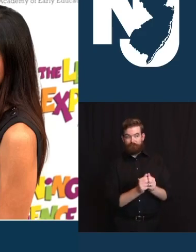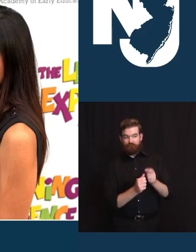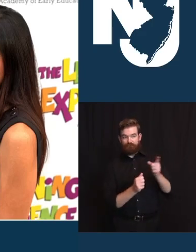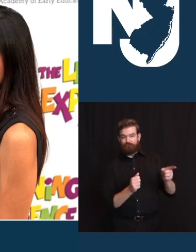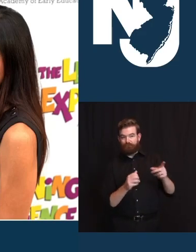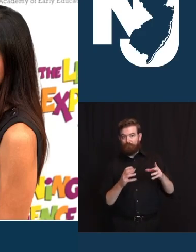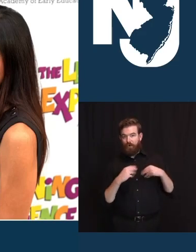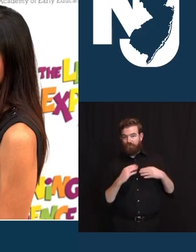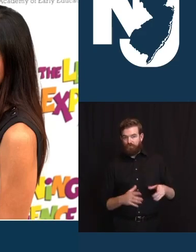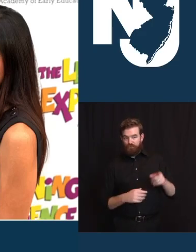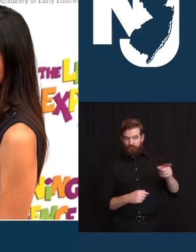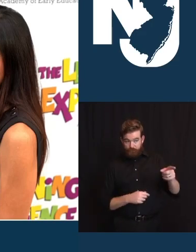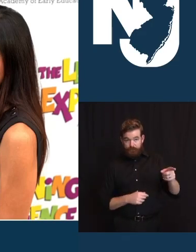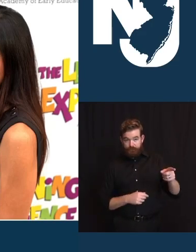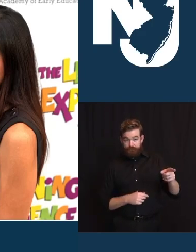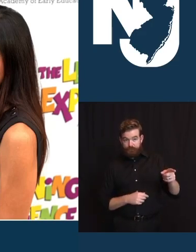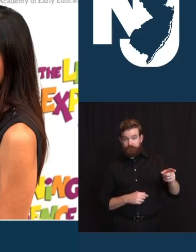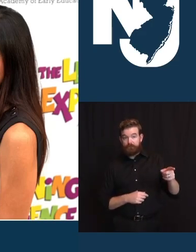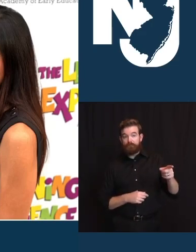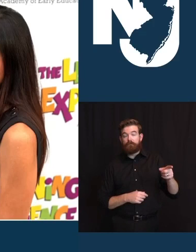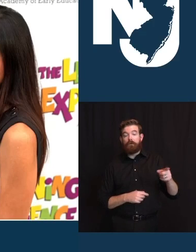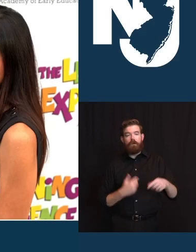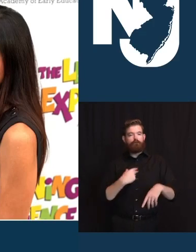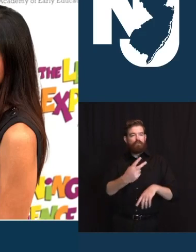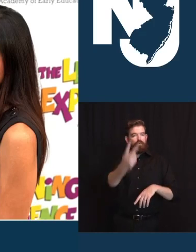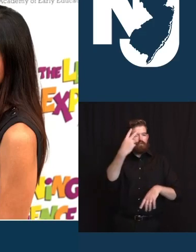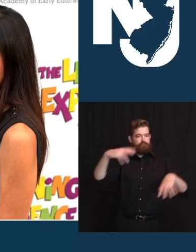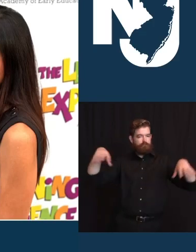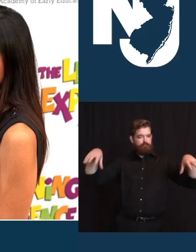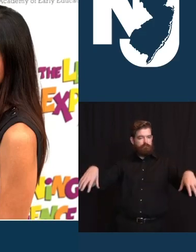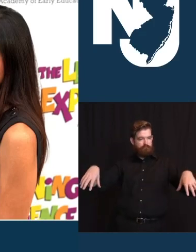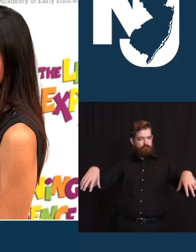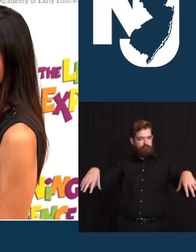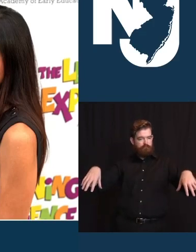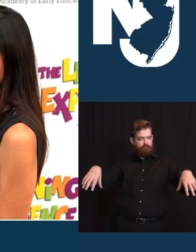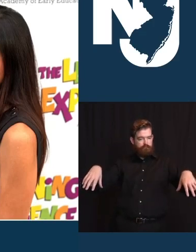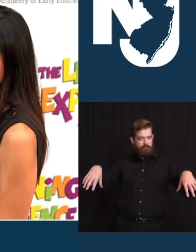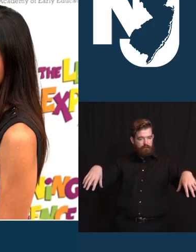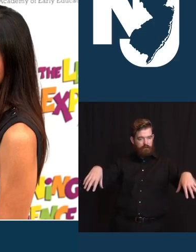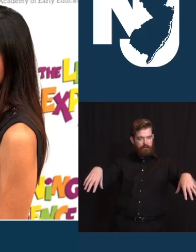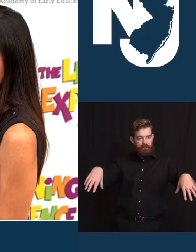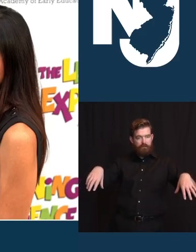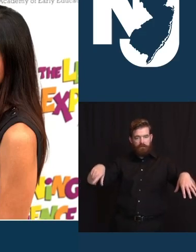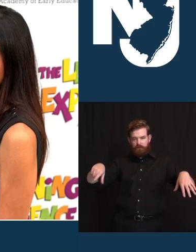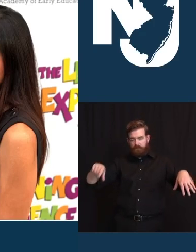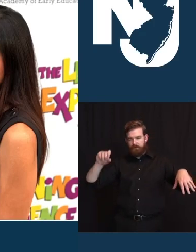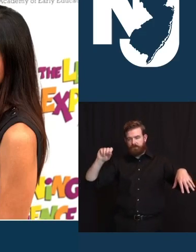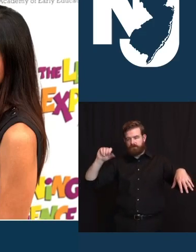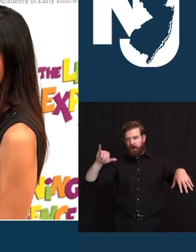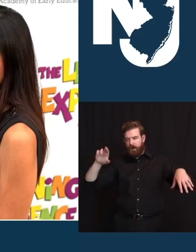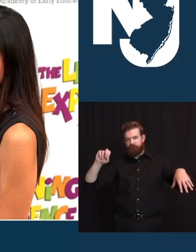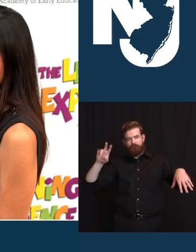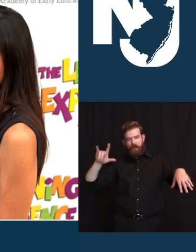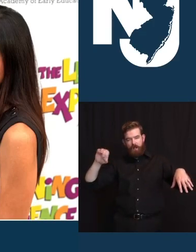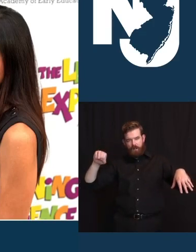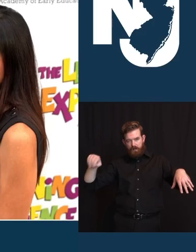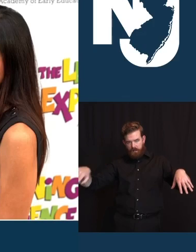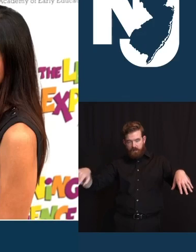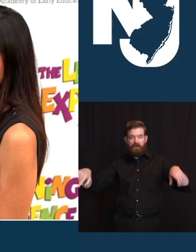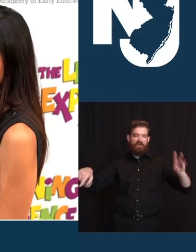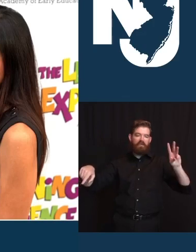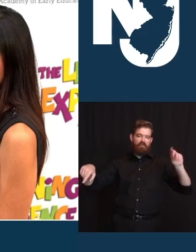Sayreville, so 2 great Middlesex County towns. Their average attendance daily, Judy, was